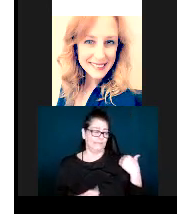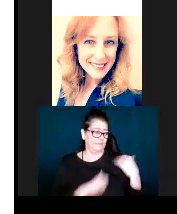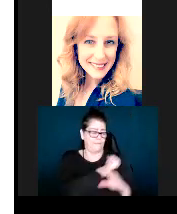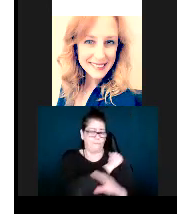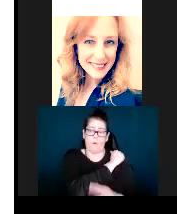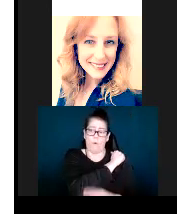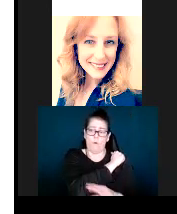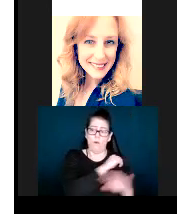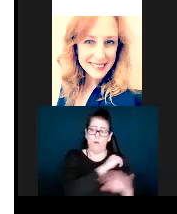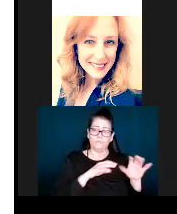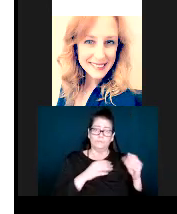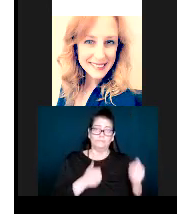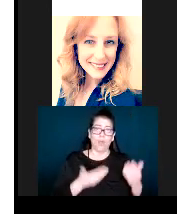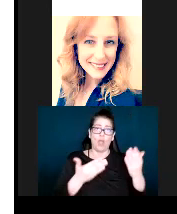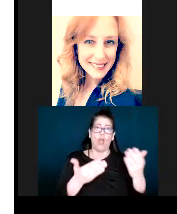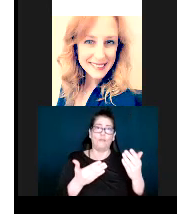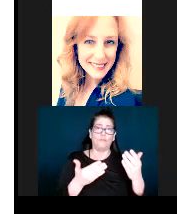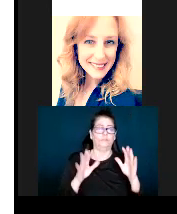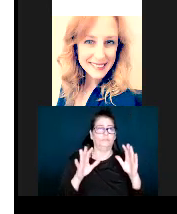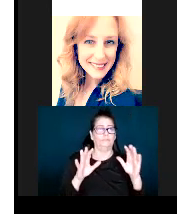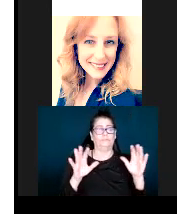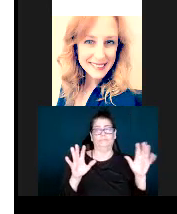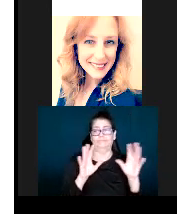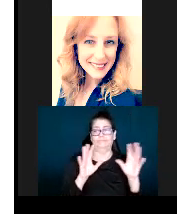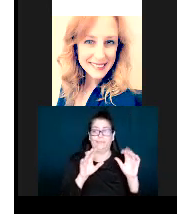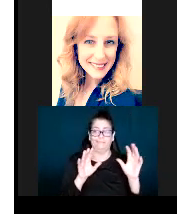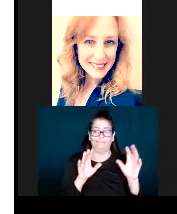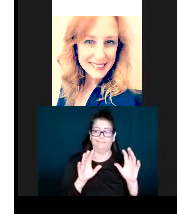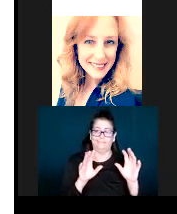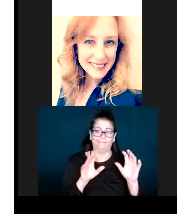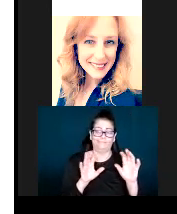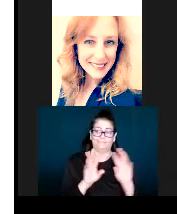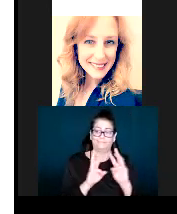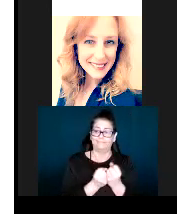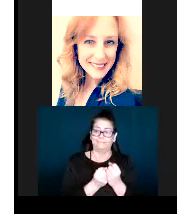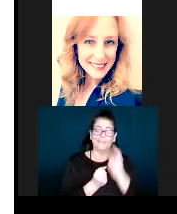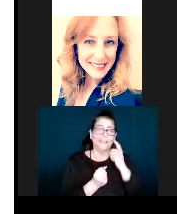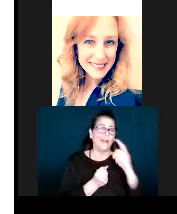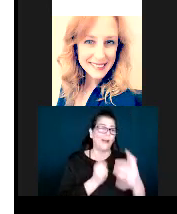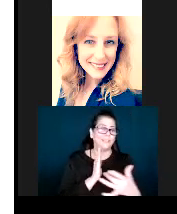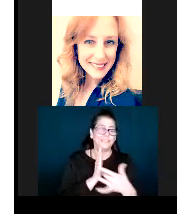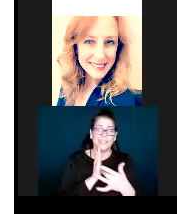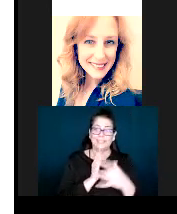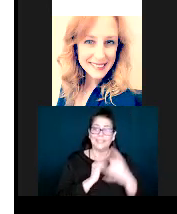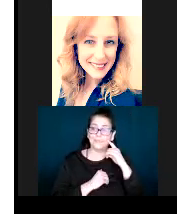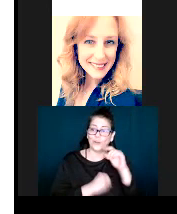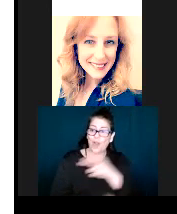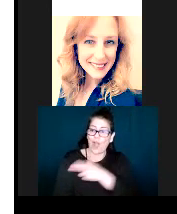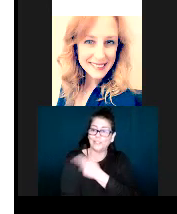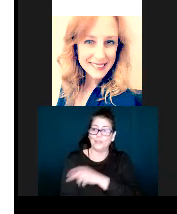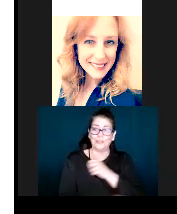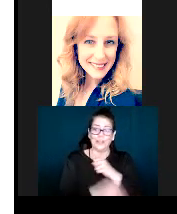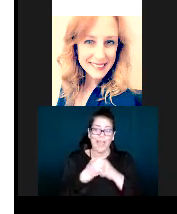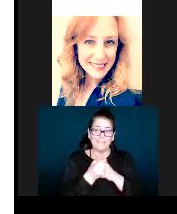great webinar on really specific information and techniques for doing hospital advocacy. So it was kind of like